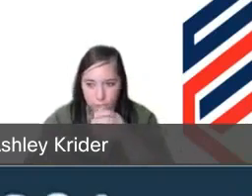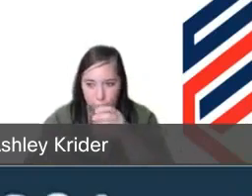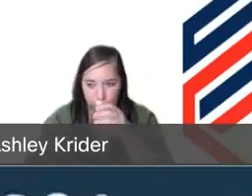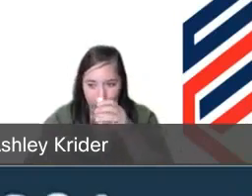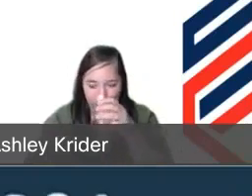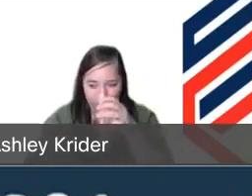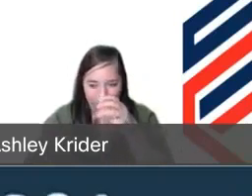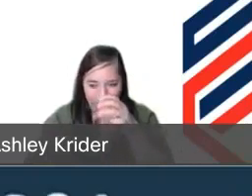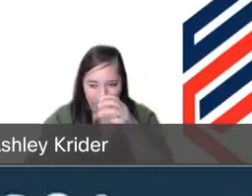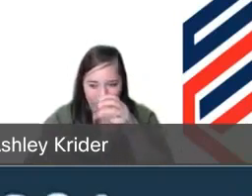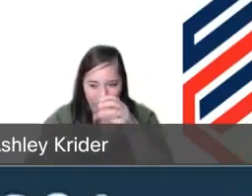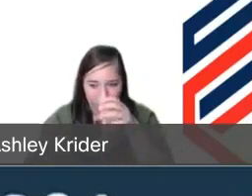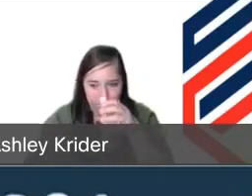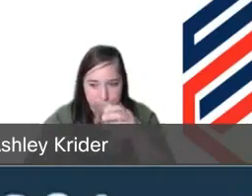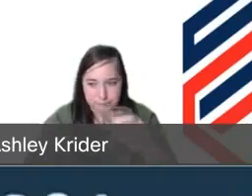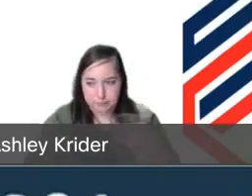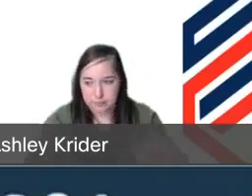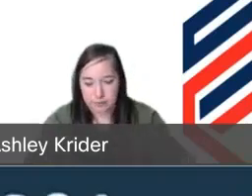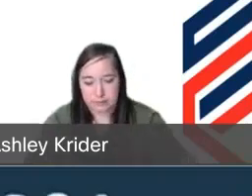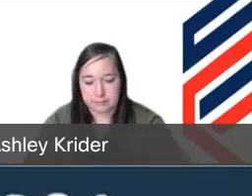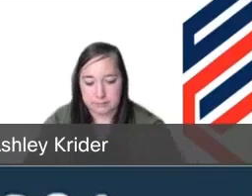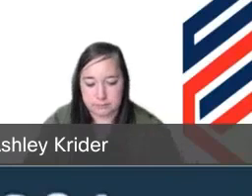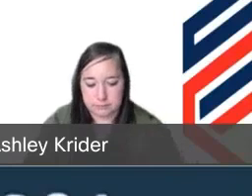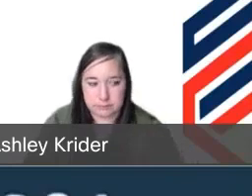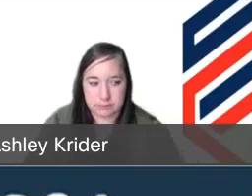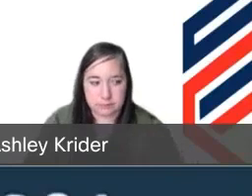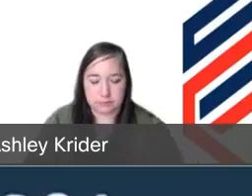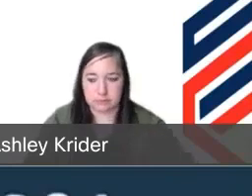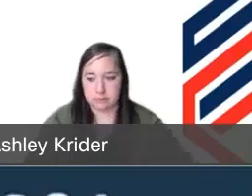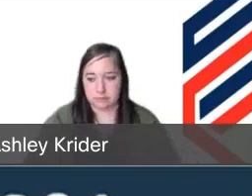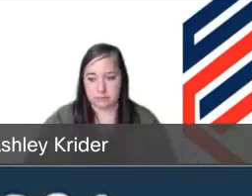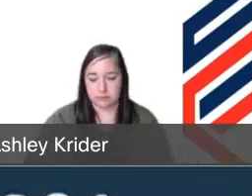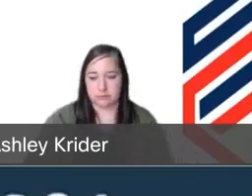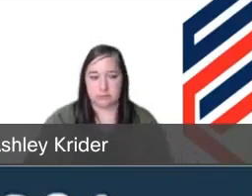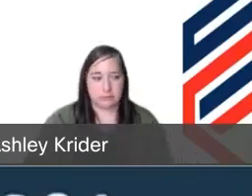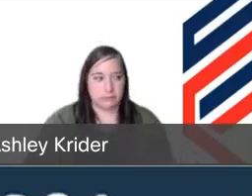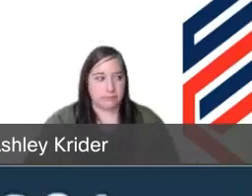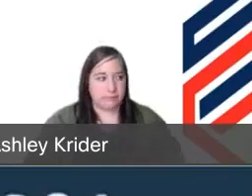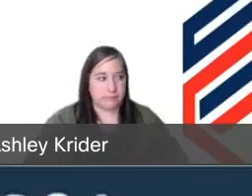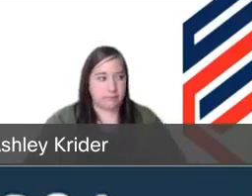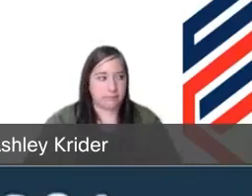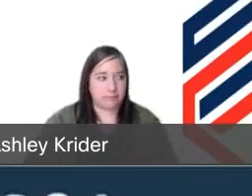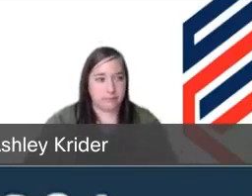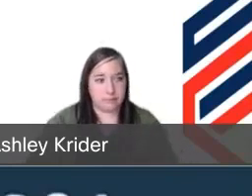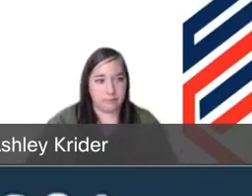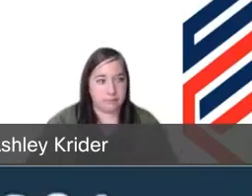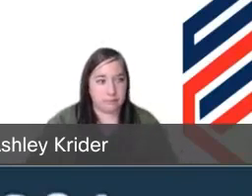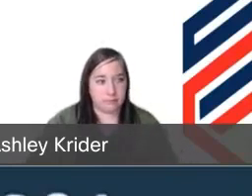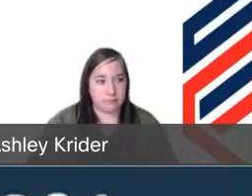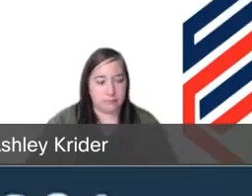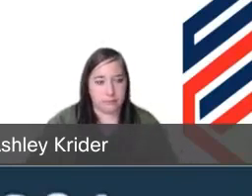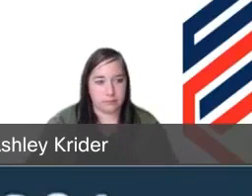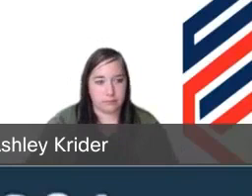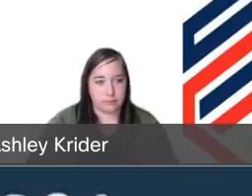take it. And then it's really our sergeant that's in charge of the behavioral health unit who plans